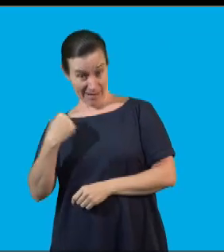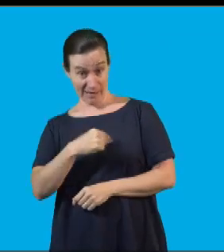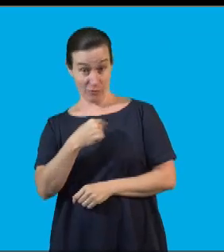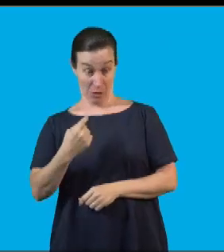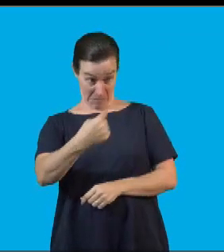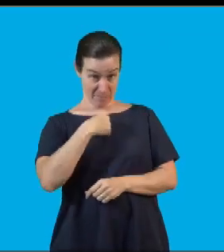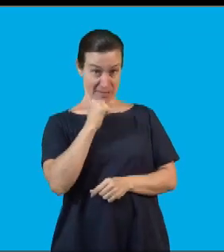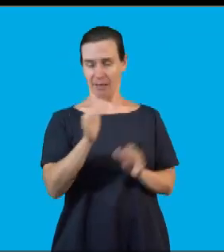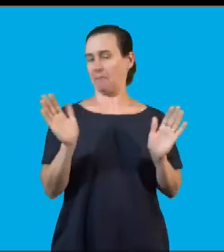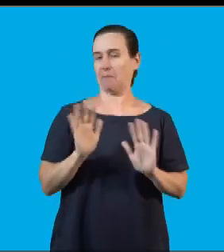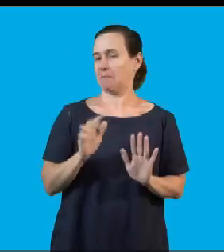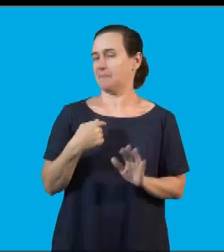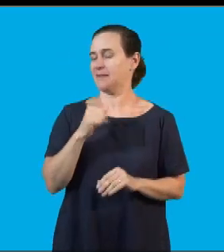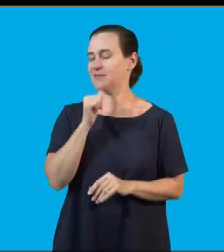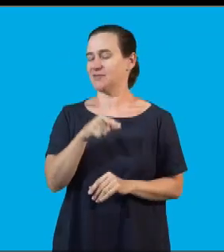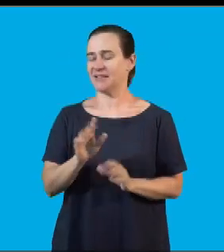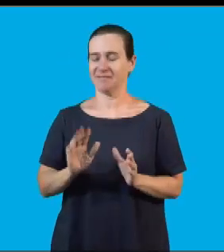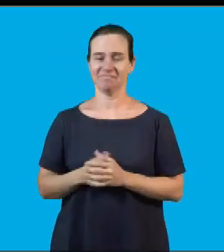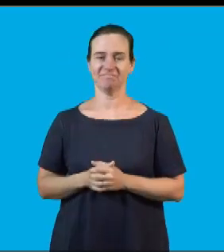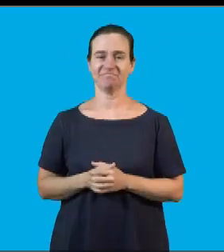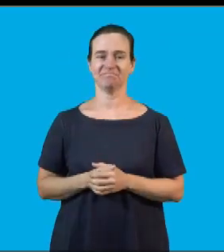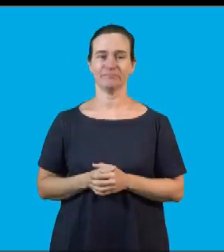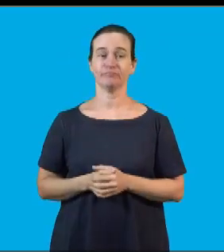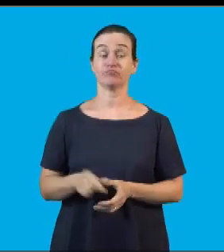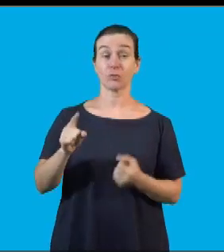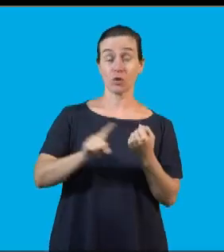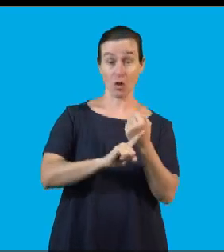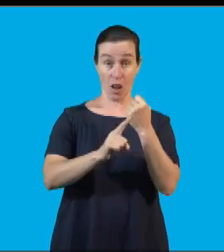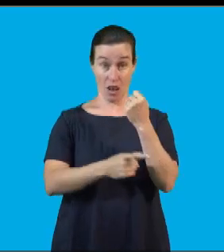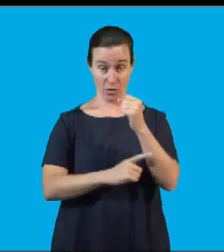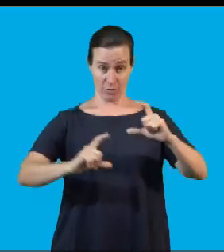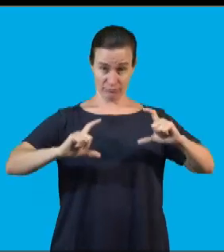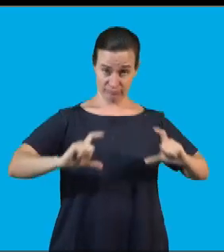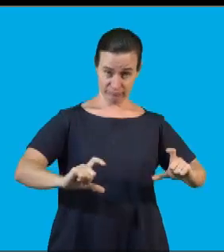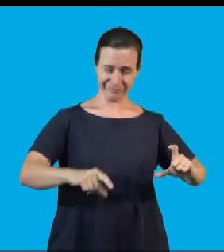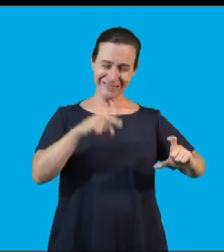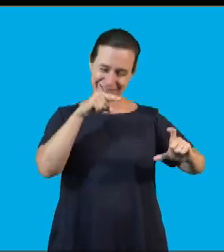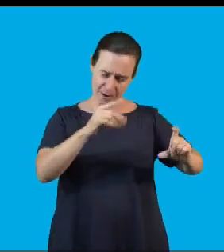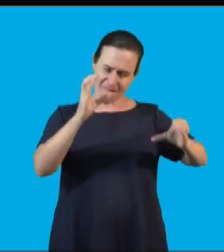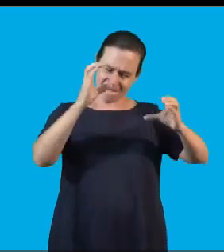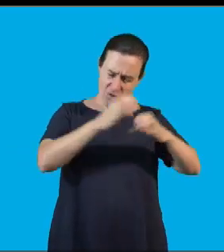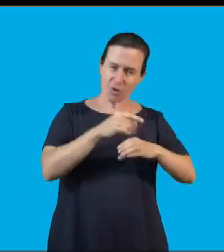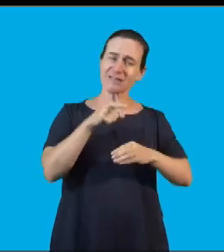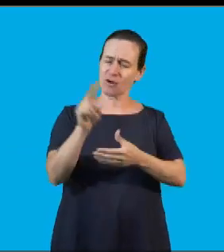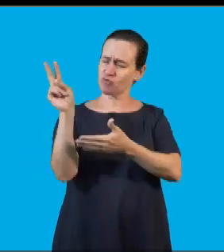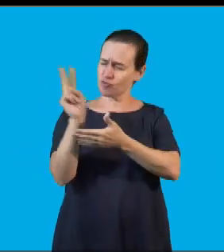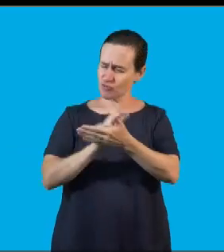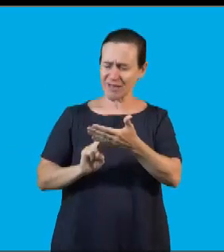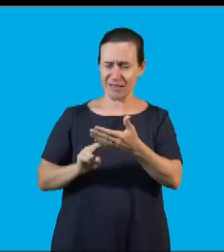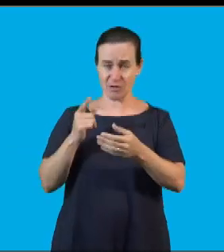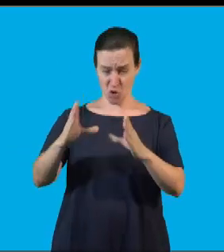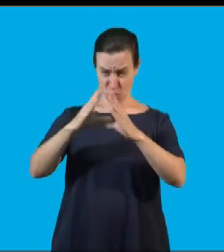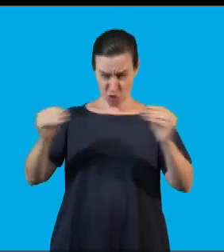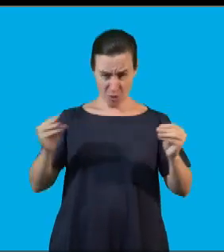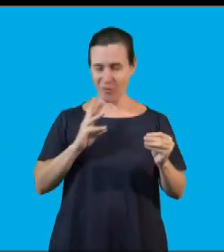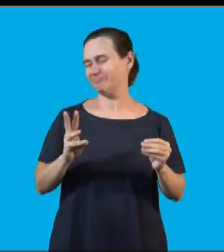wrong, well, you did not hear it from me. So the last paragraph emphasizes that